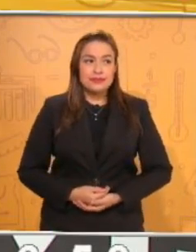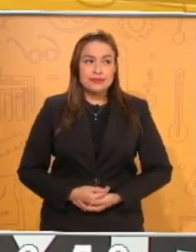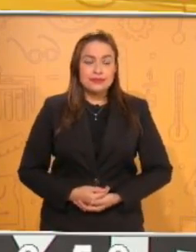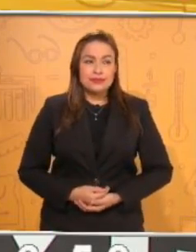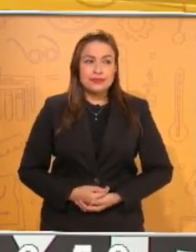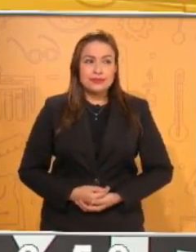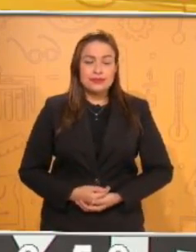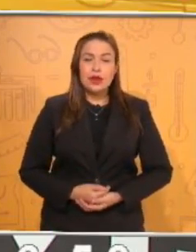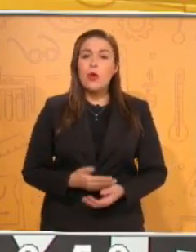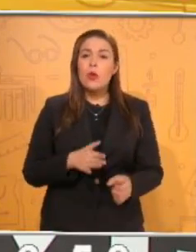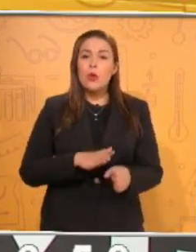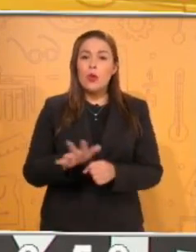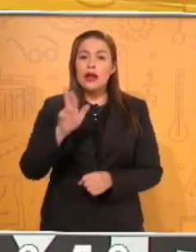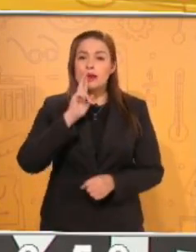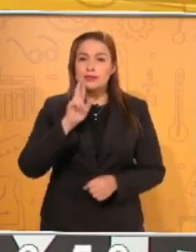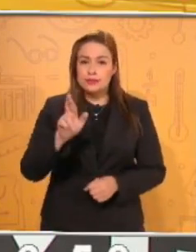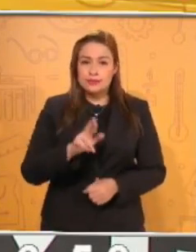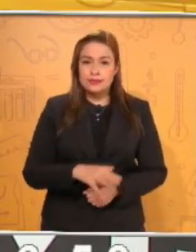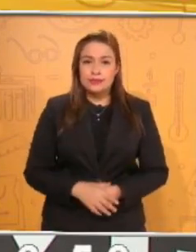What's the answer?